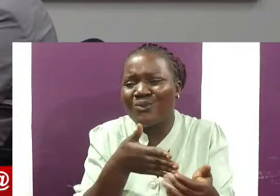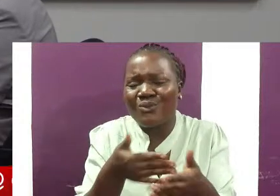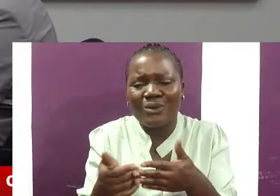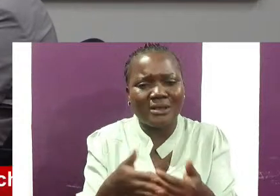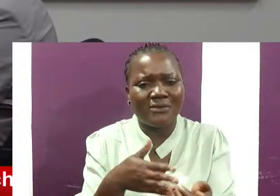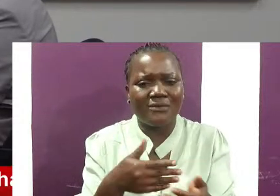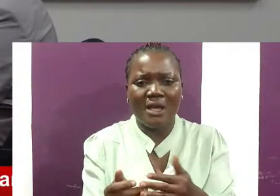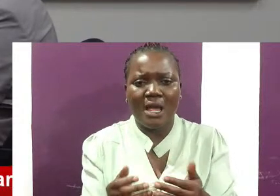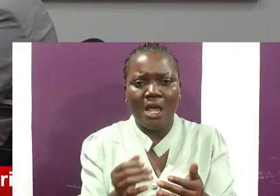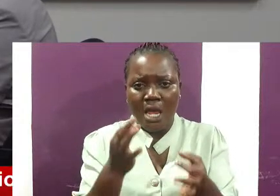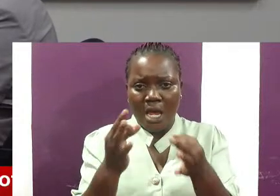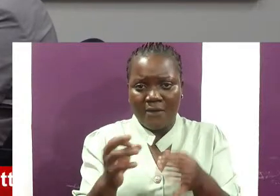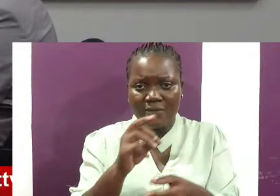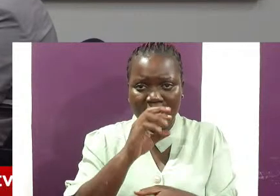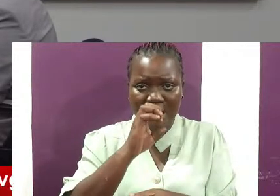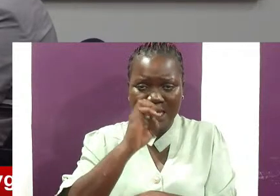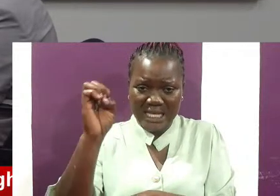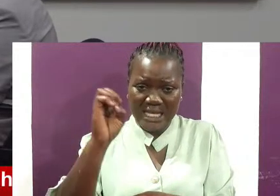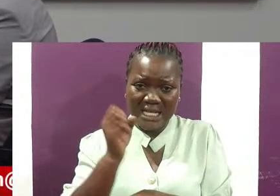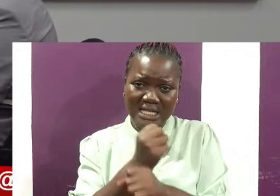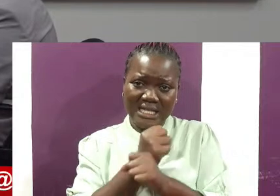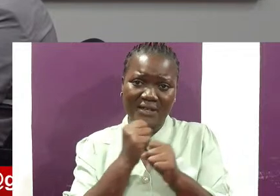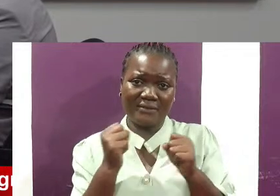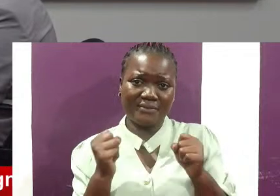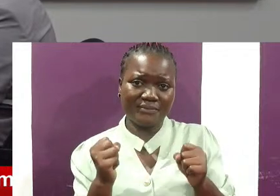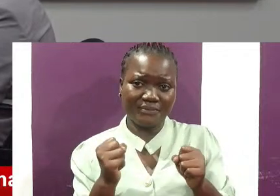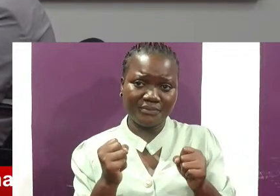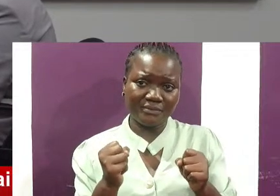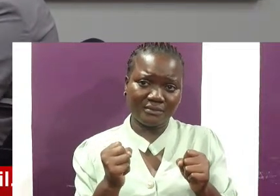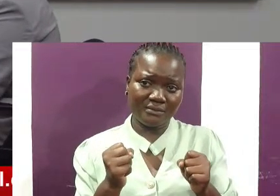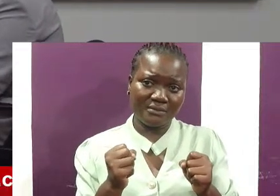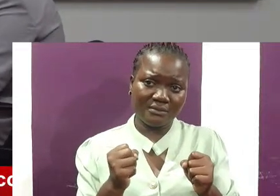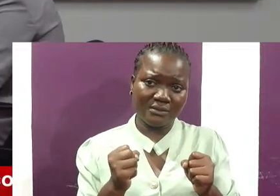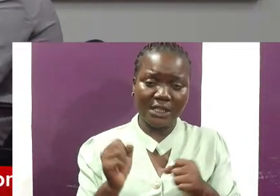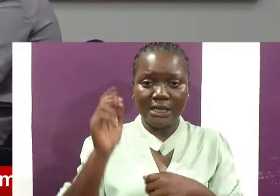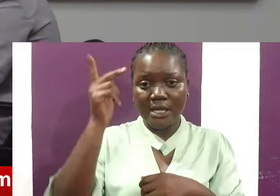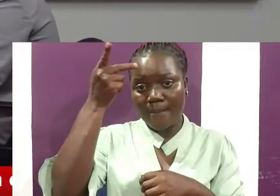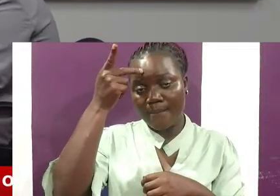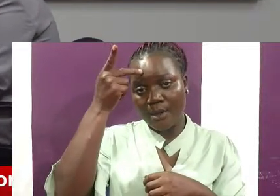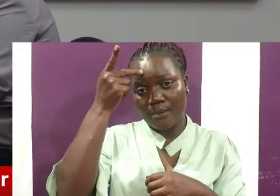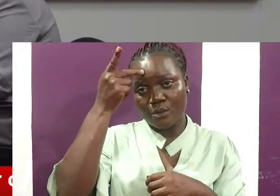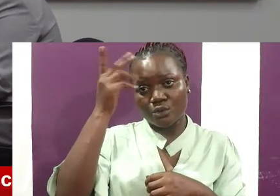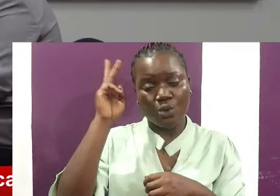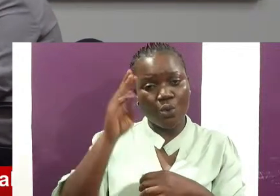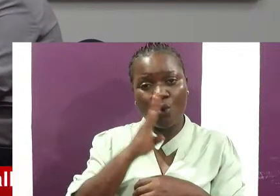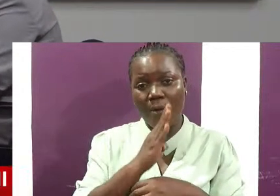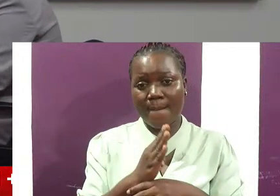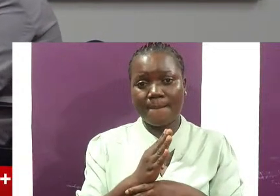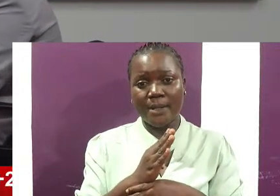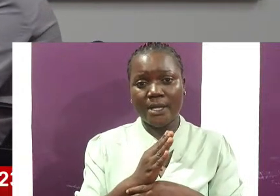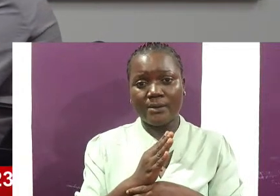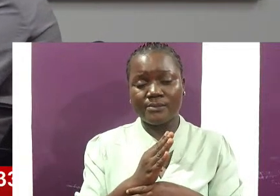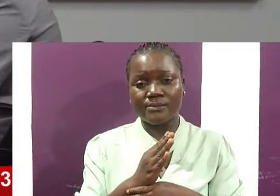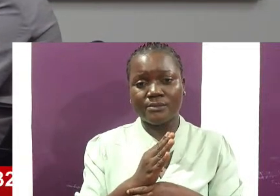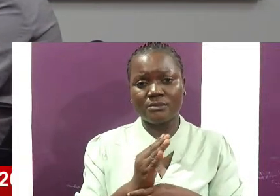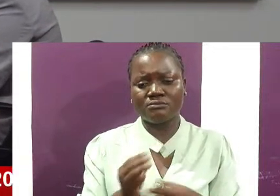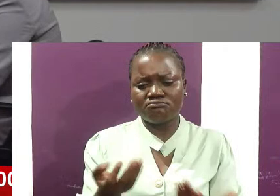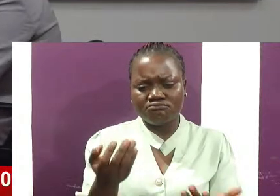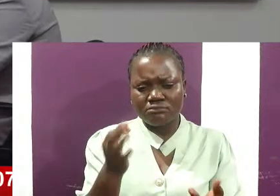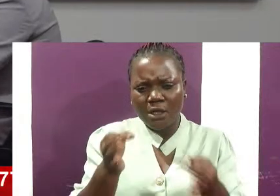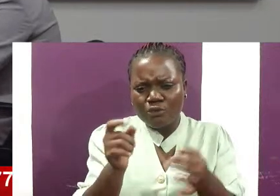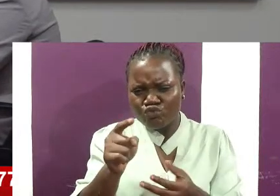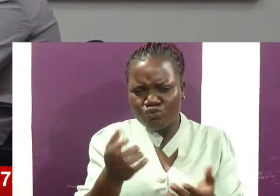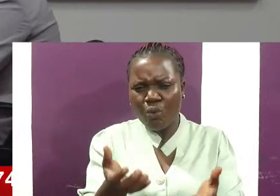then why would God waste time to do all these things? Right. What would the purpose be? Aren't there other people out there that need more salvation than Cornelius would